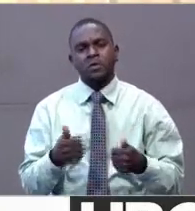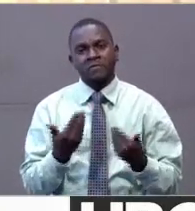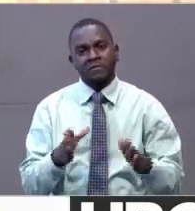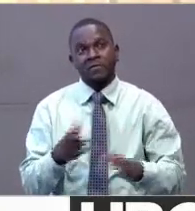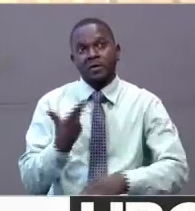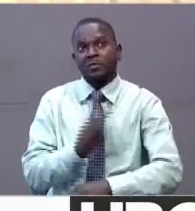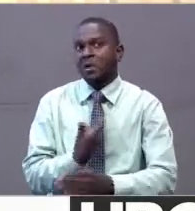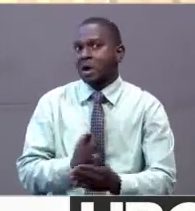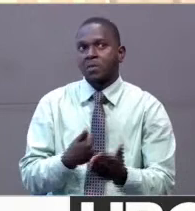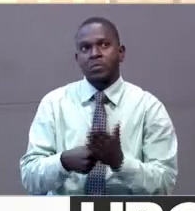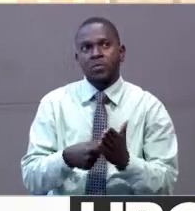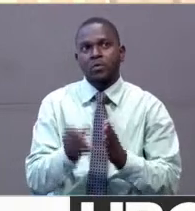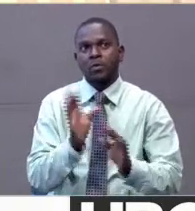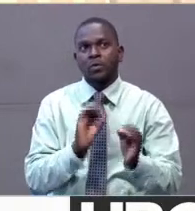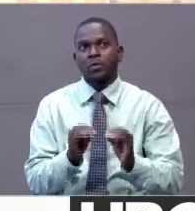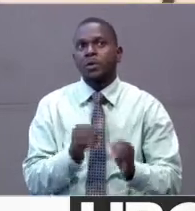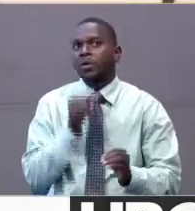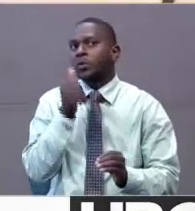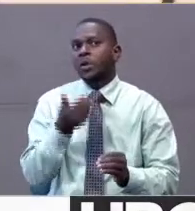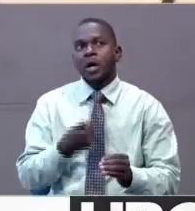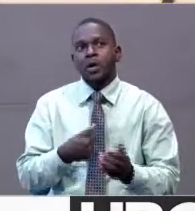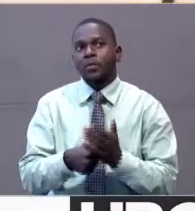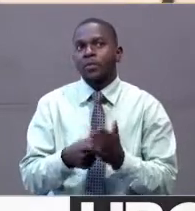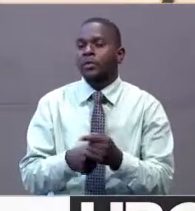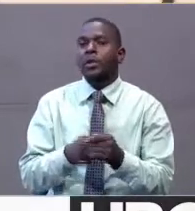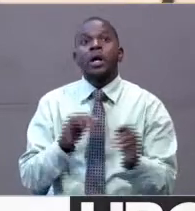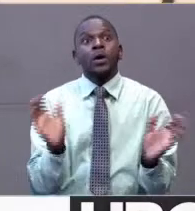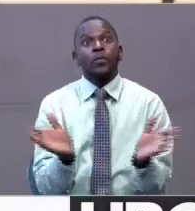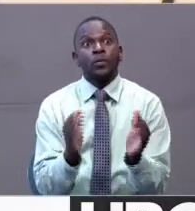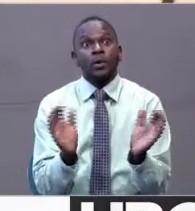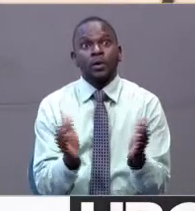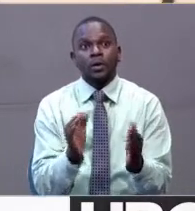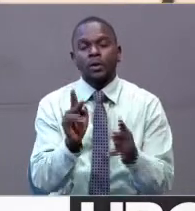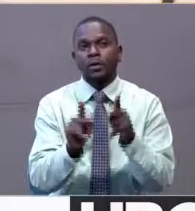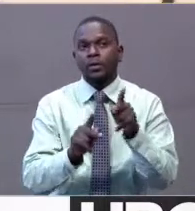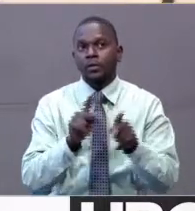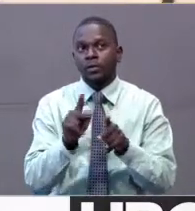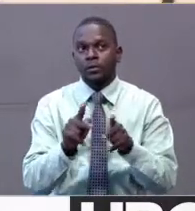No problem. I don't have any problem.